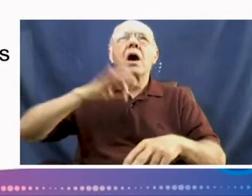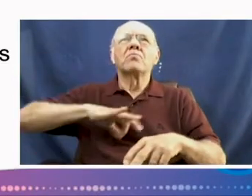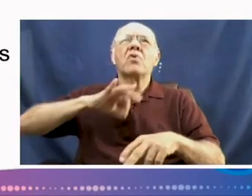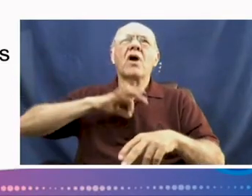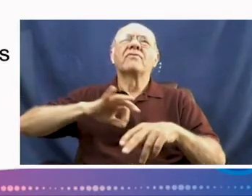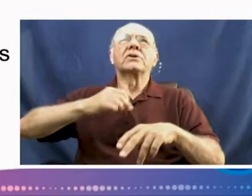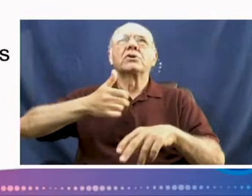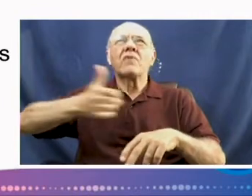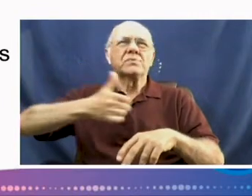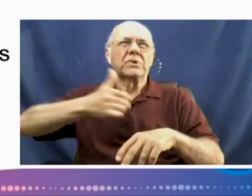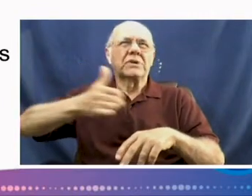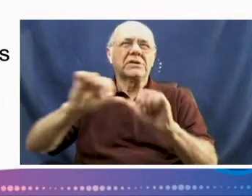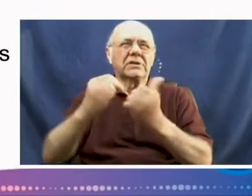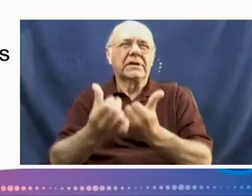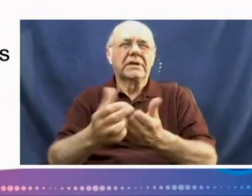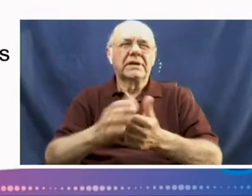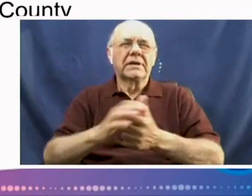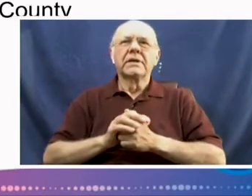agencies.